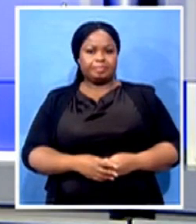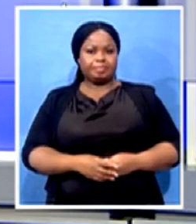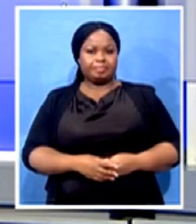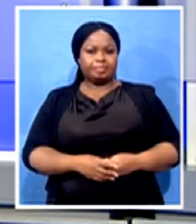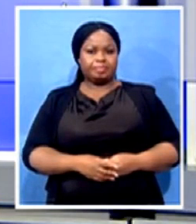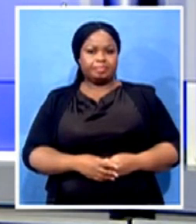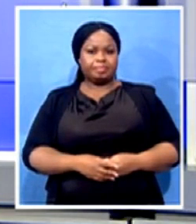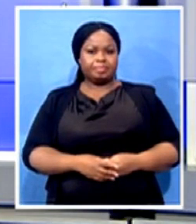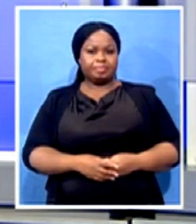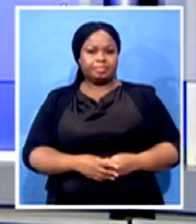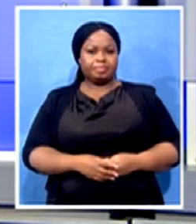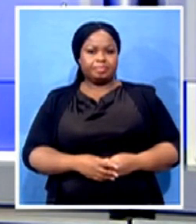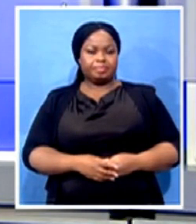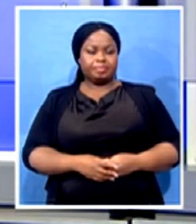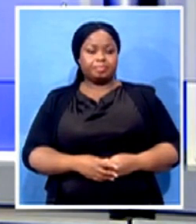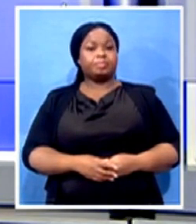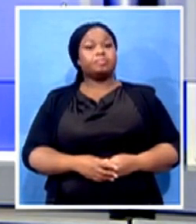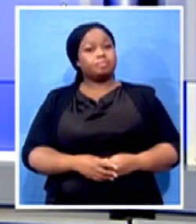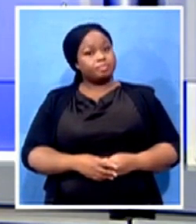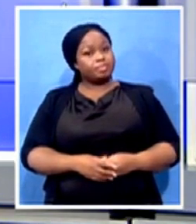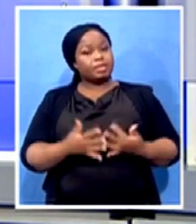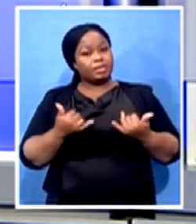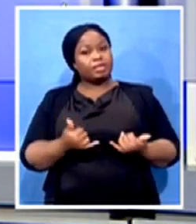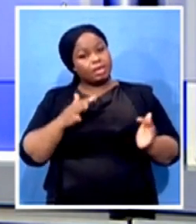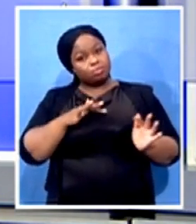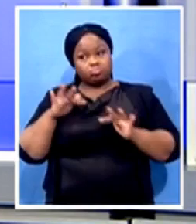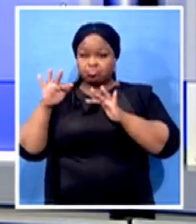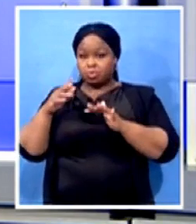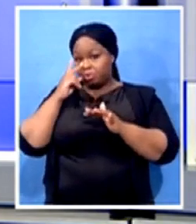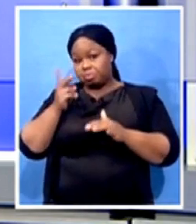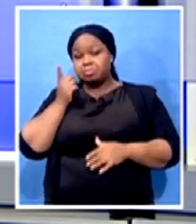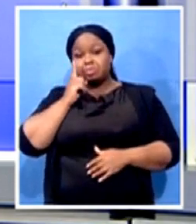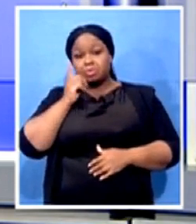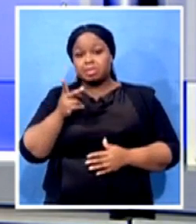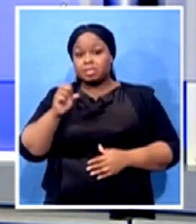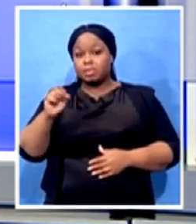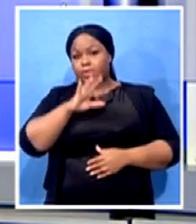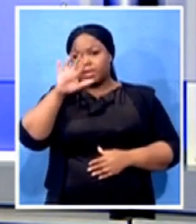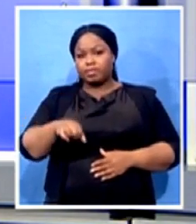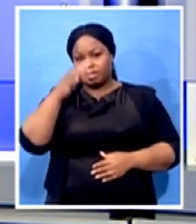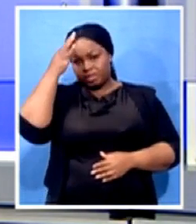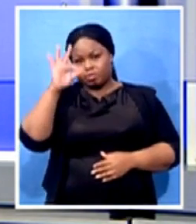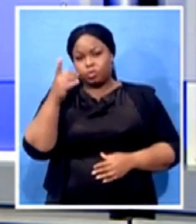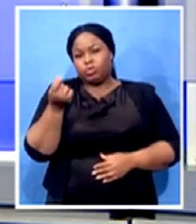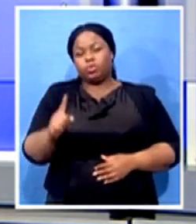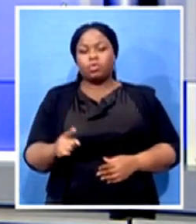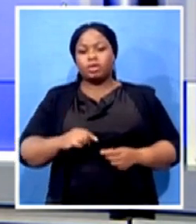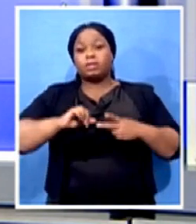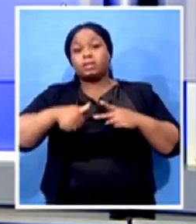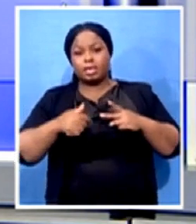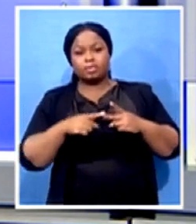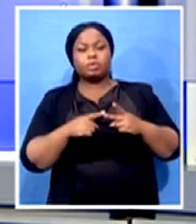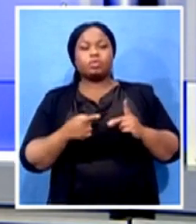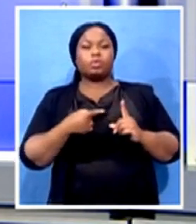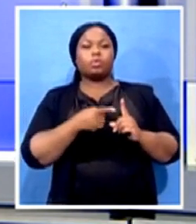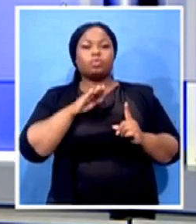And all eyes are now on what the South African government will do next to get Shepherd Bushiri and his wife Mary back into the country.